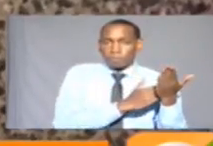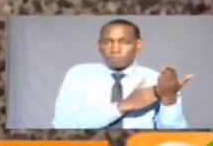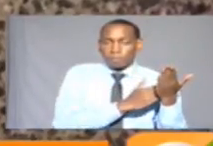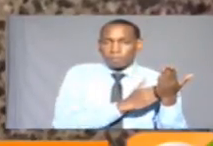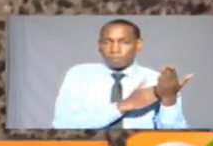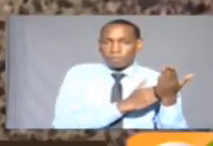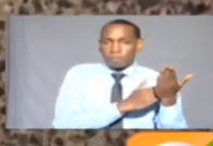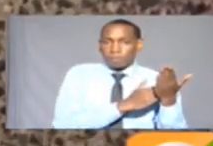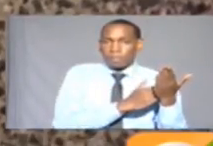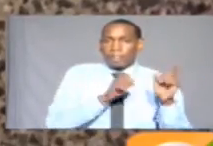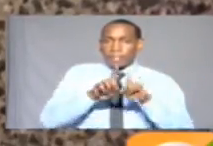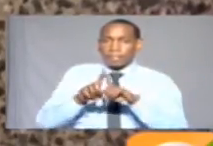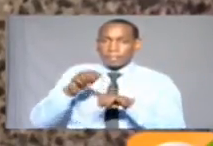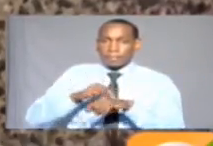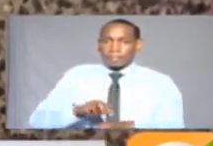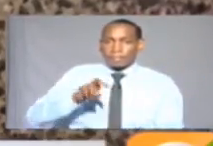while